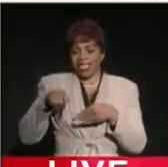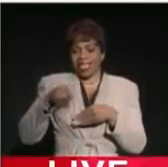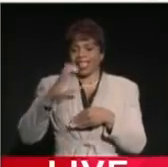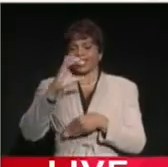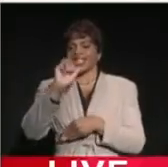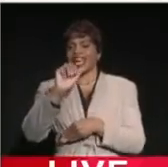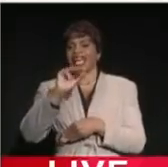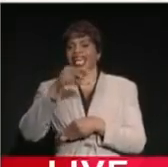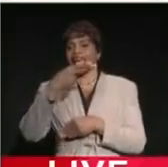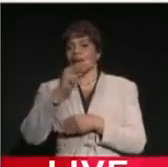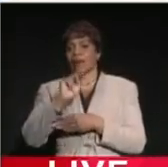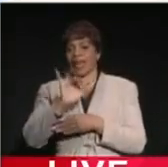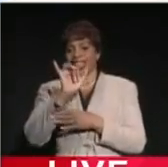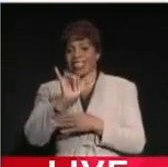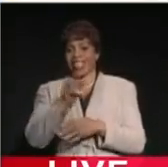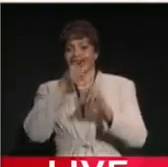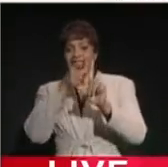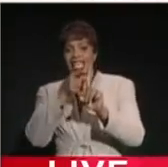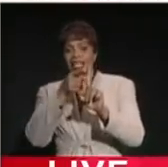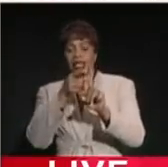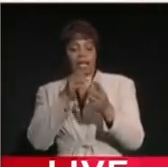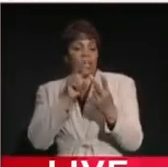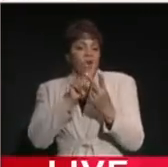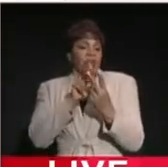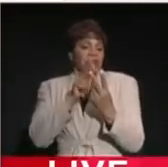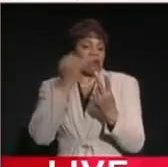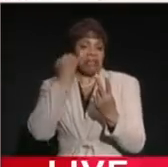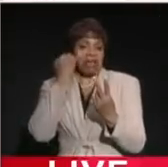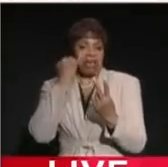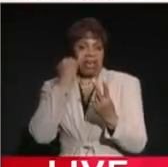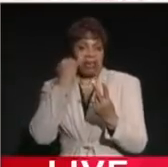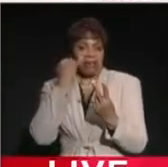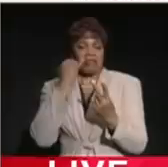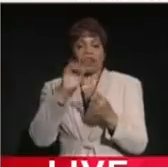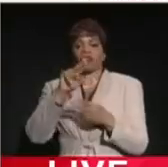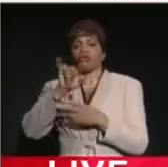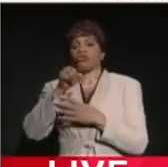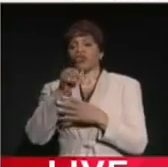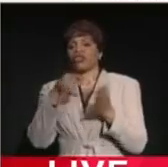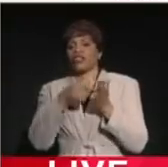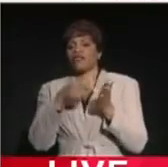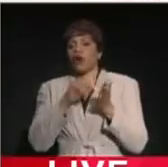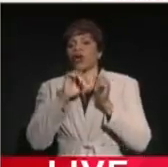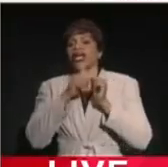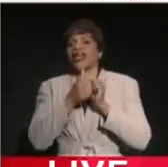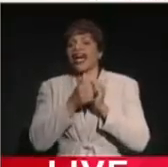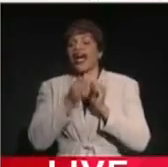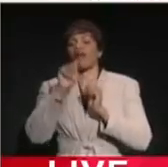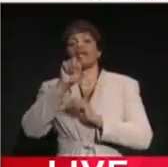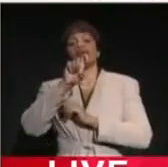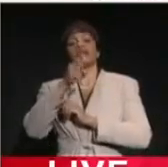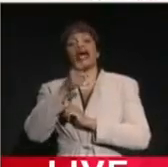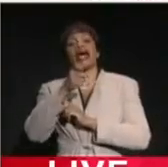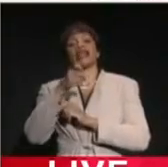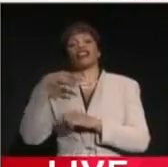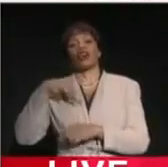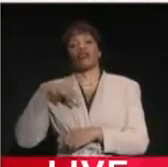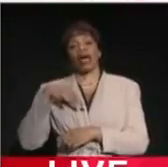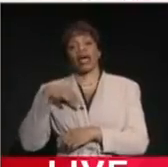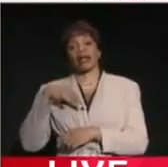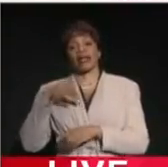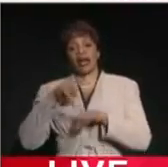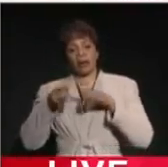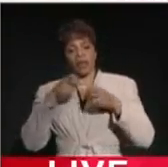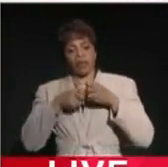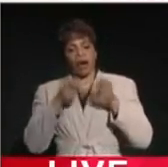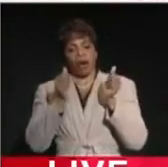or not New Jersey is affordable, one of the ways we can make New Jersey affordable is by a tax credit. The problem I have with my